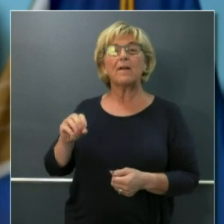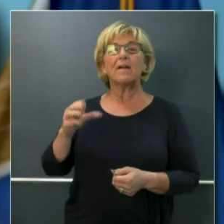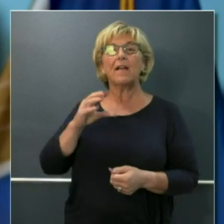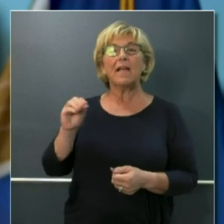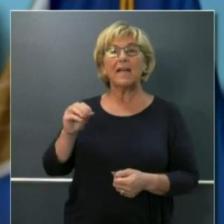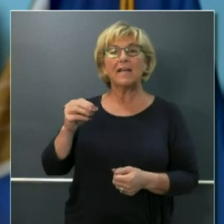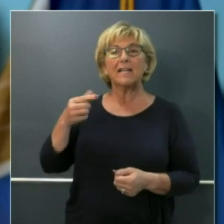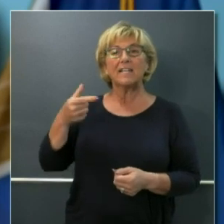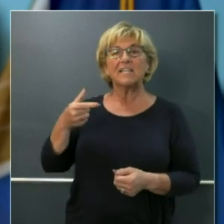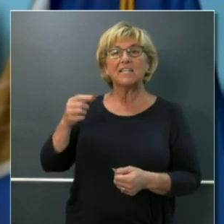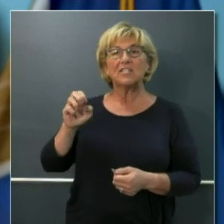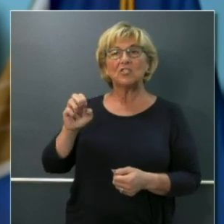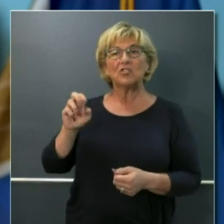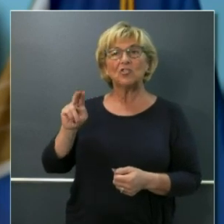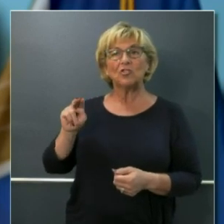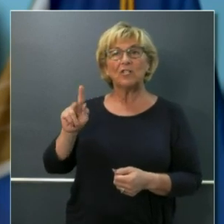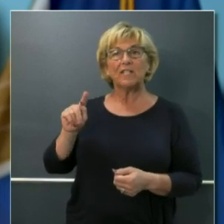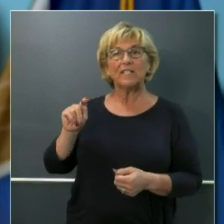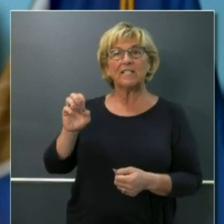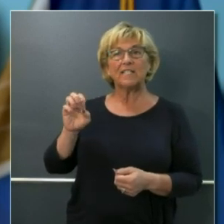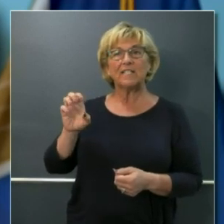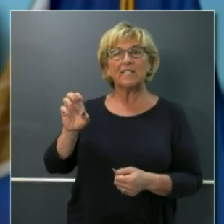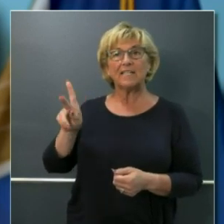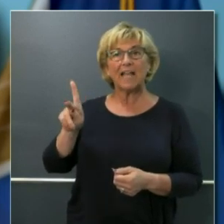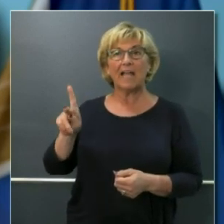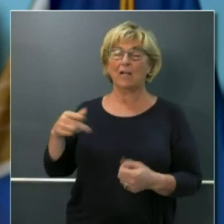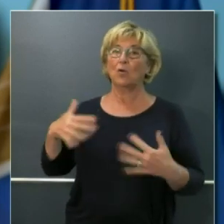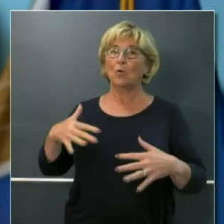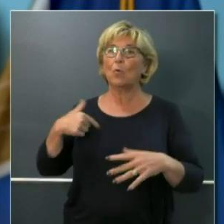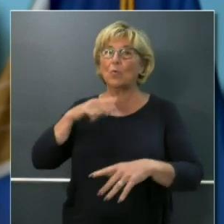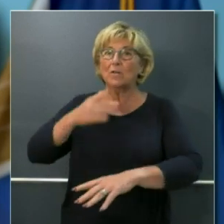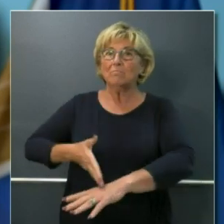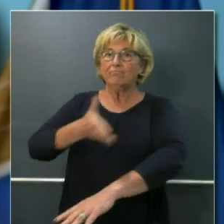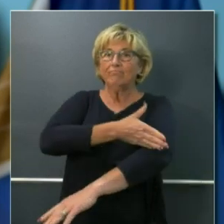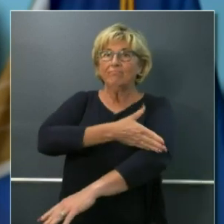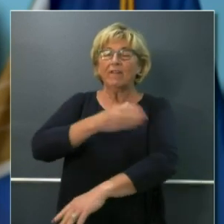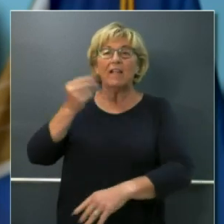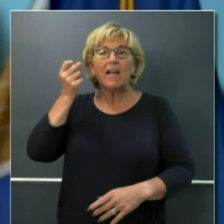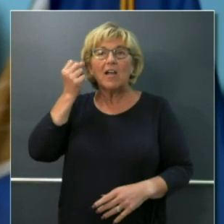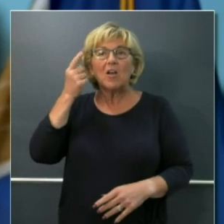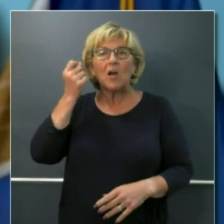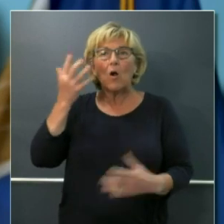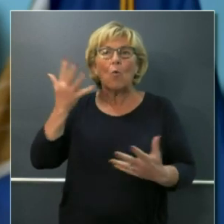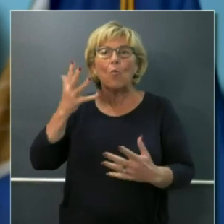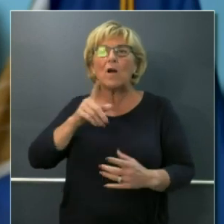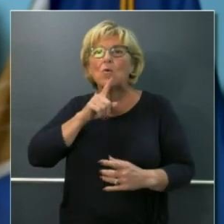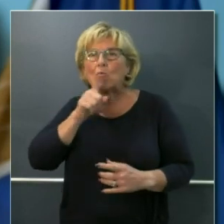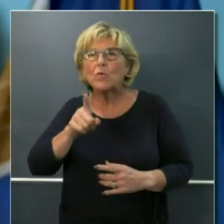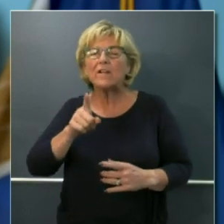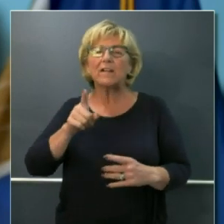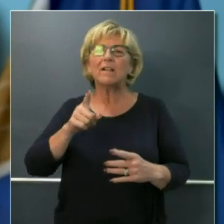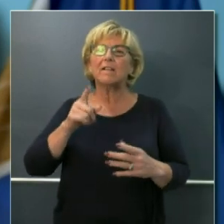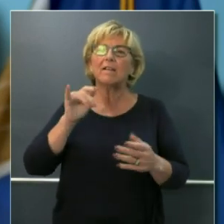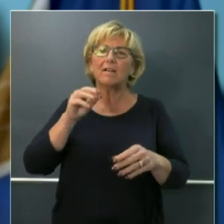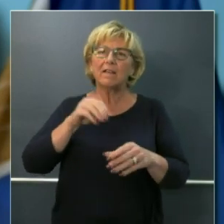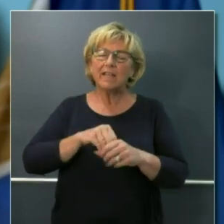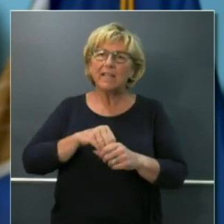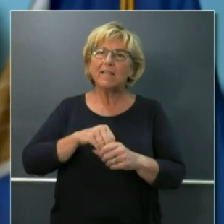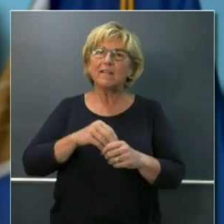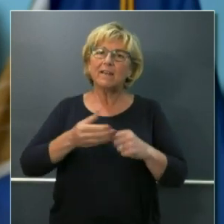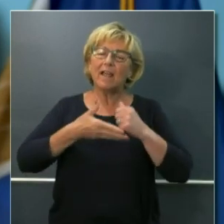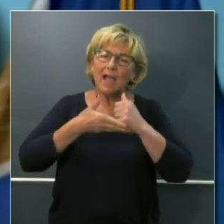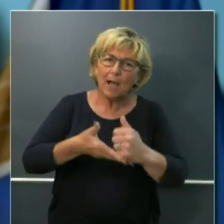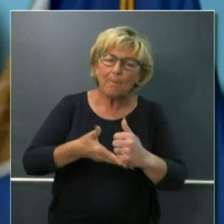others in this space. We are making progress, at least in understanding what's real, what's not in the